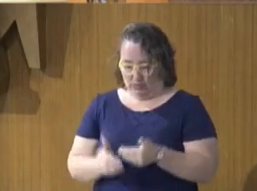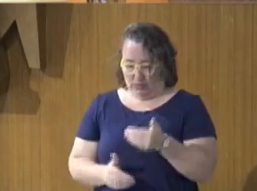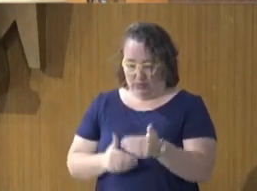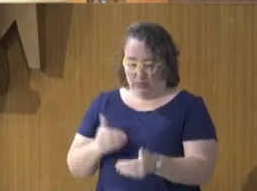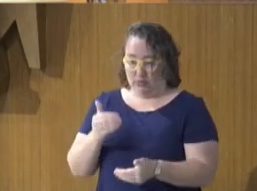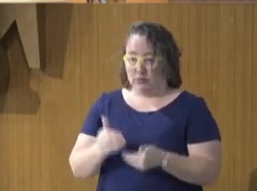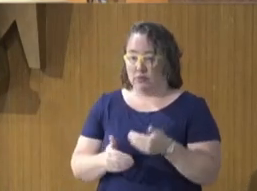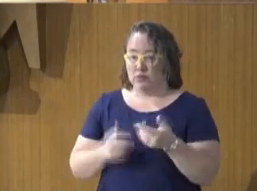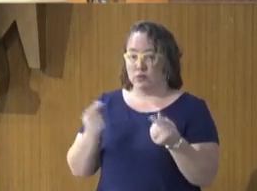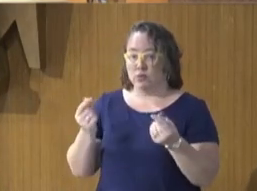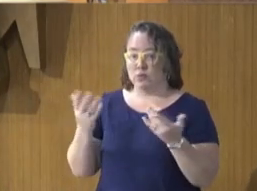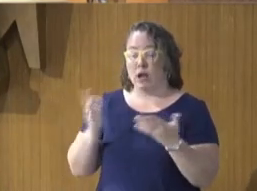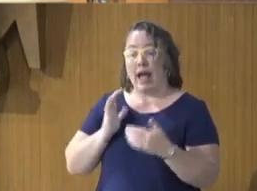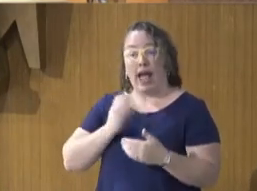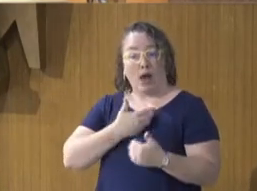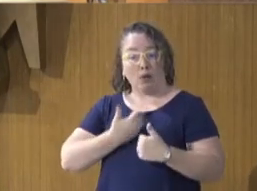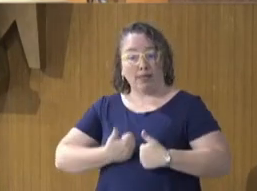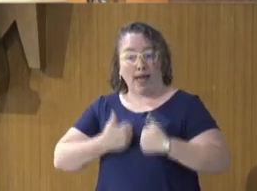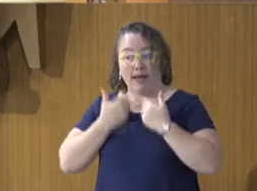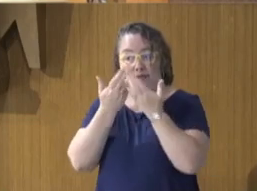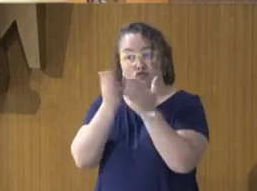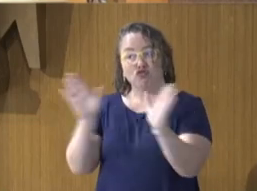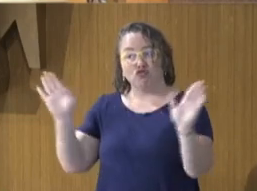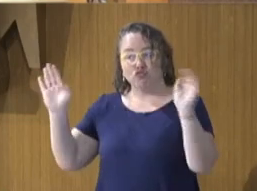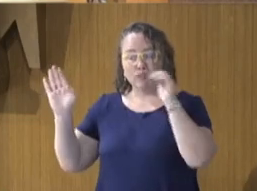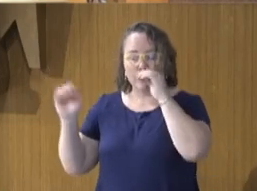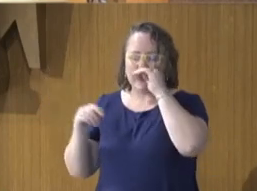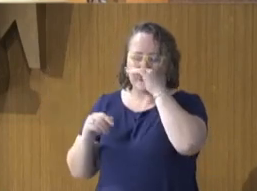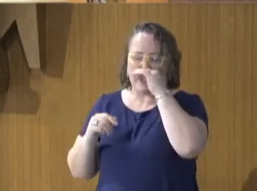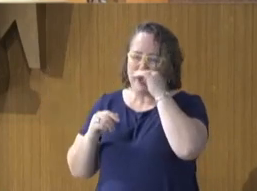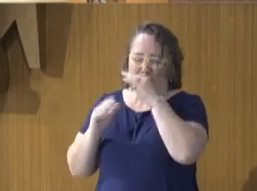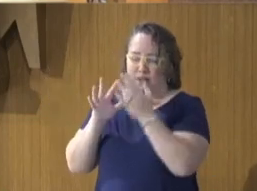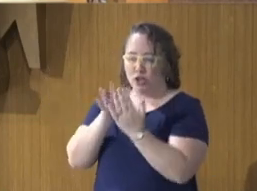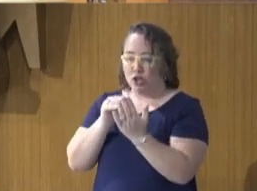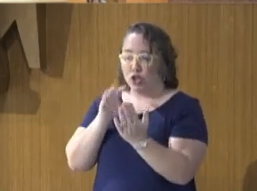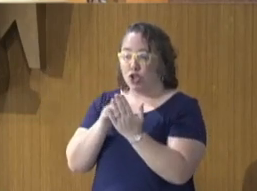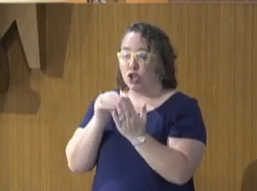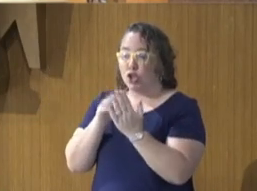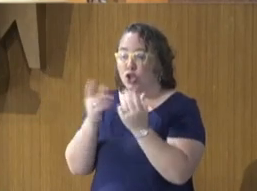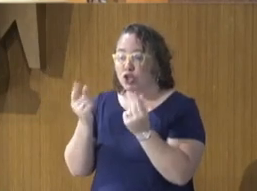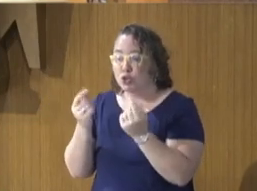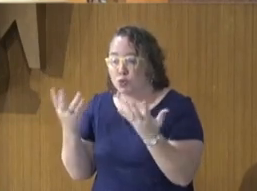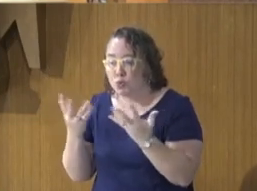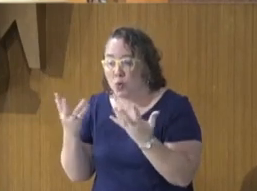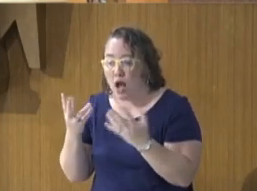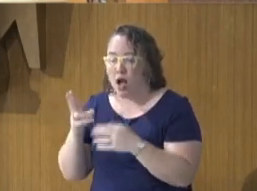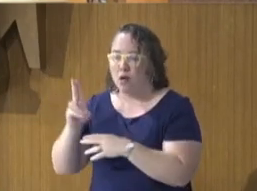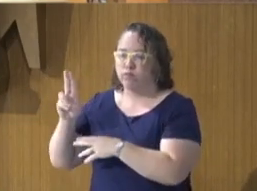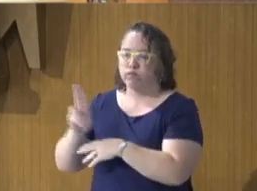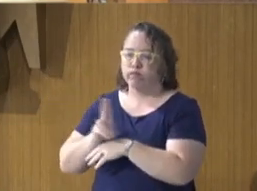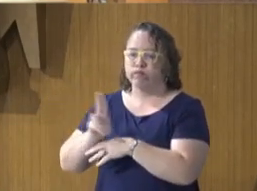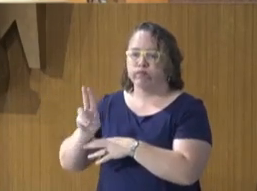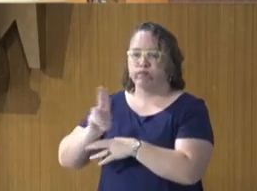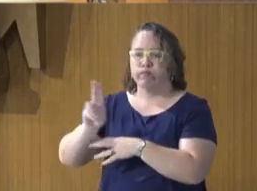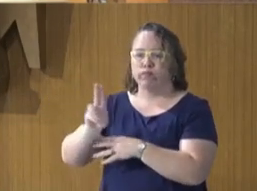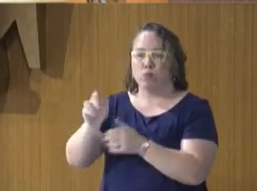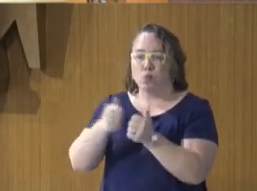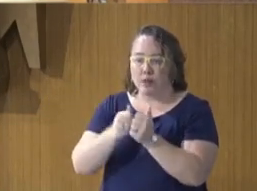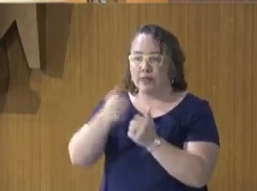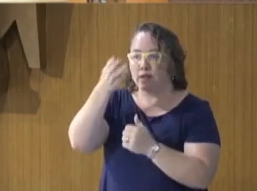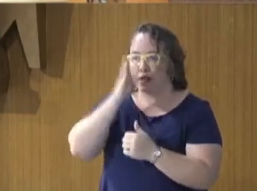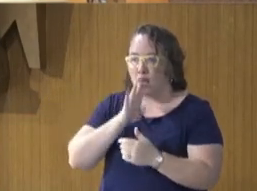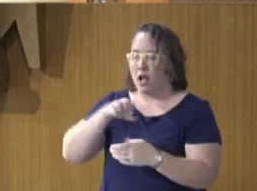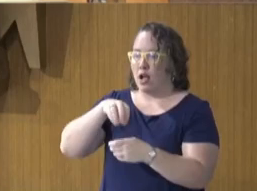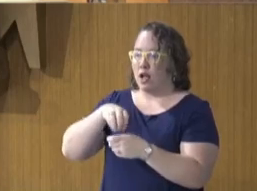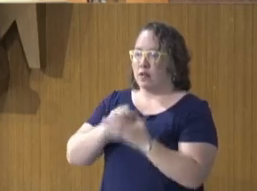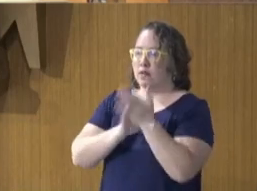this journey and the purpose of our lives is to learn to walk with God into freedom. And we never